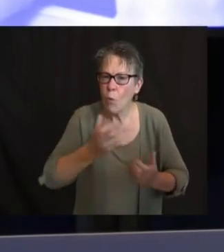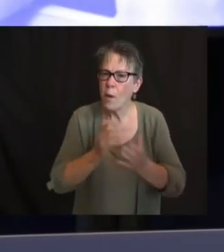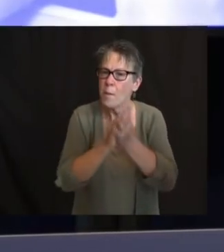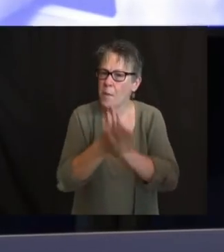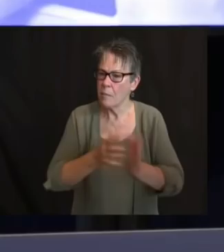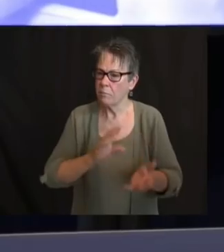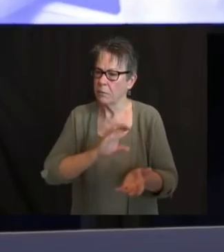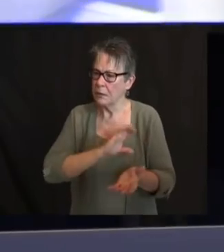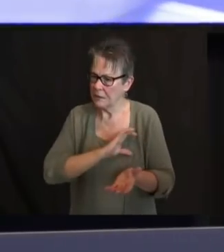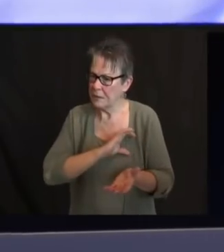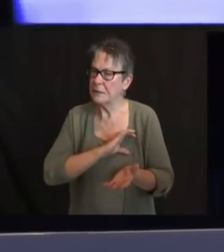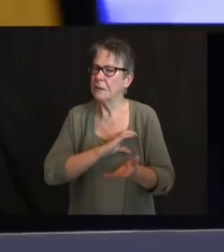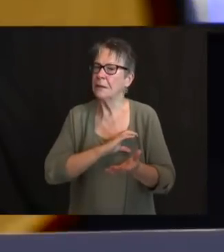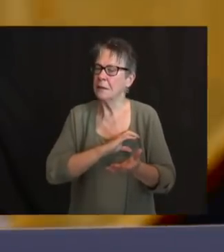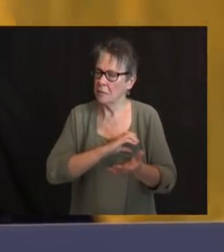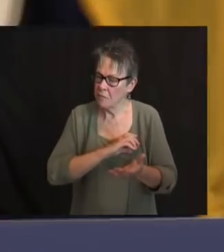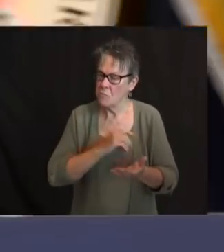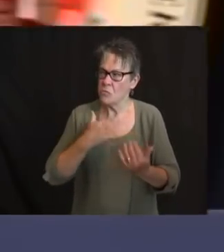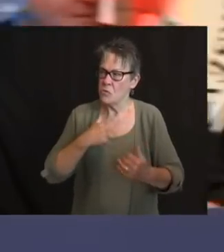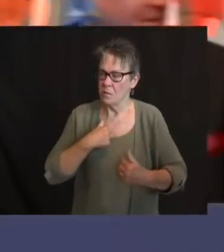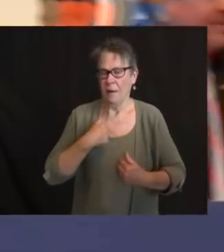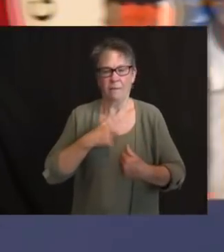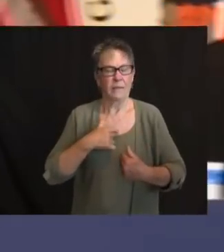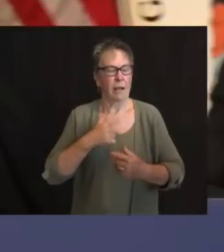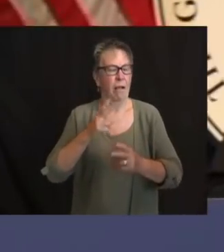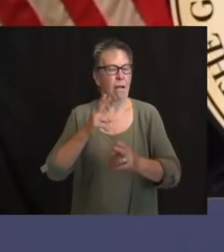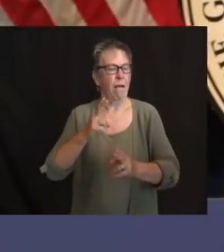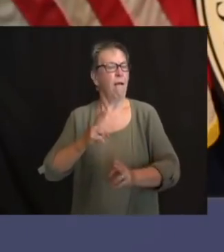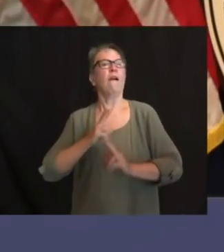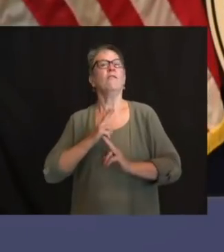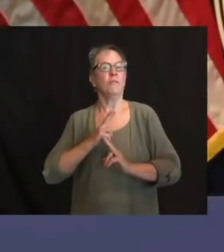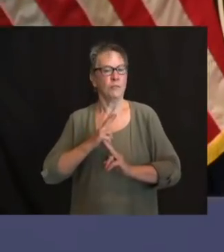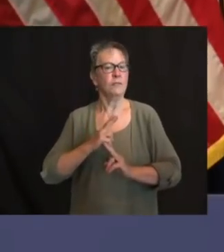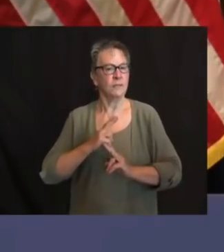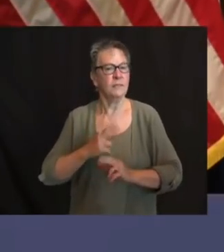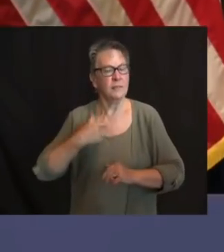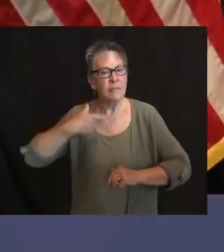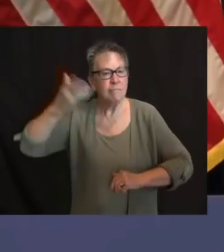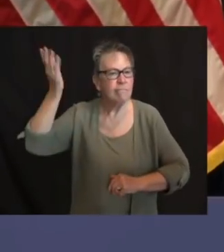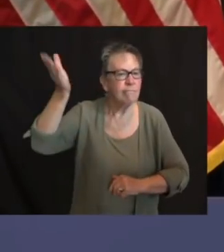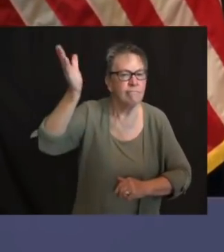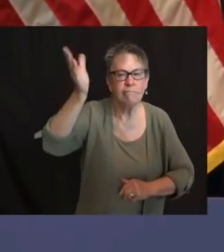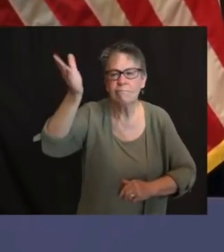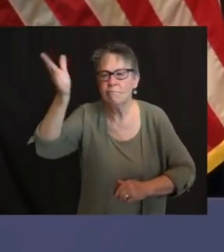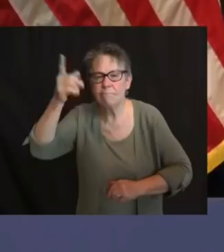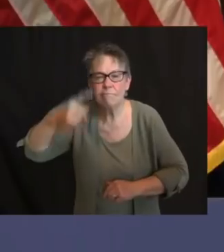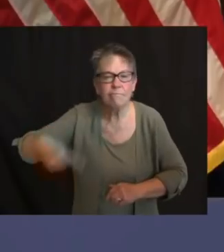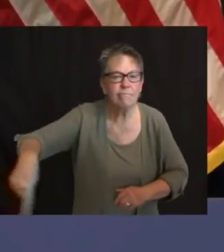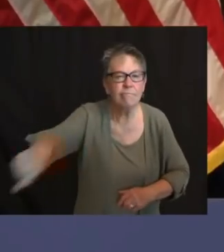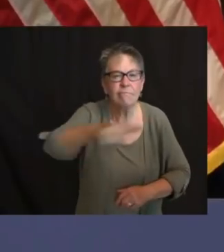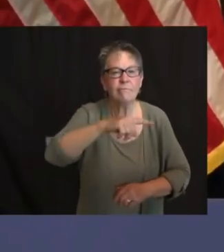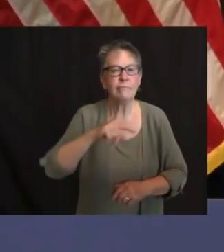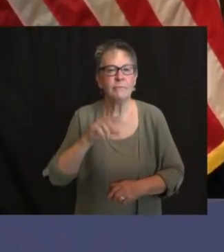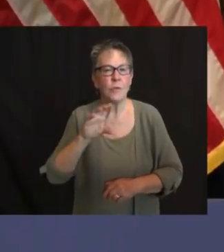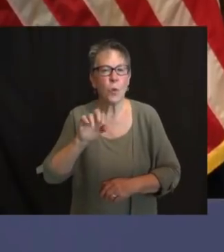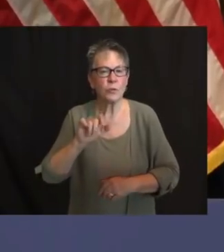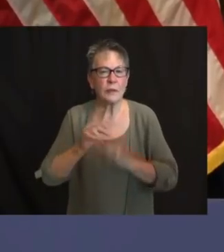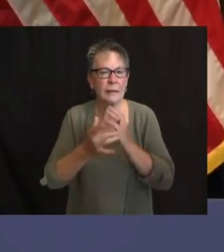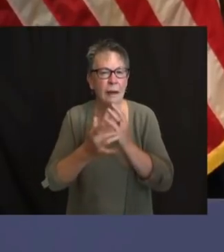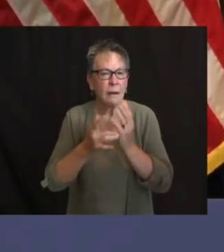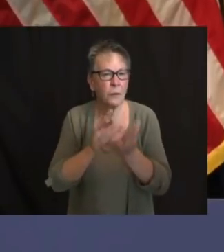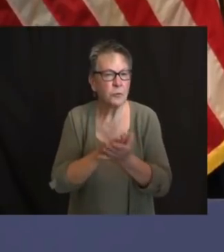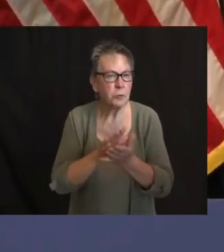you. Thank you, Pat. I'm taping one, I think, this afternoon. It won't be live, but it'll be in the can. Thank you for